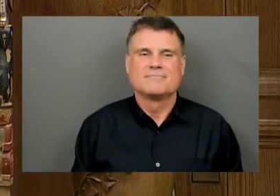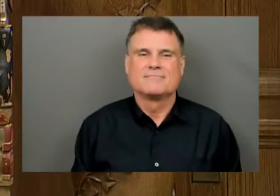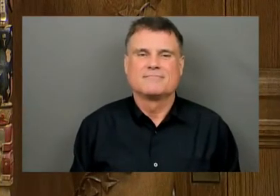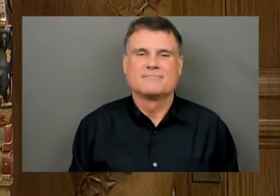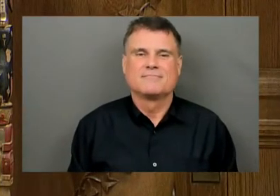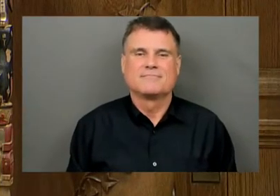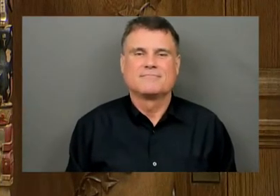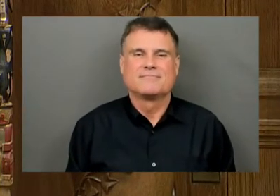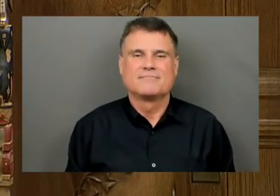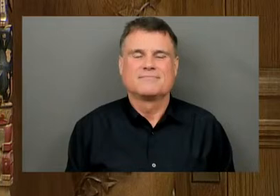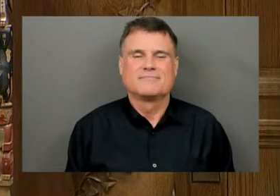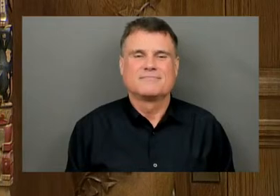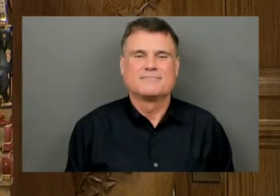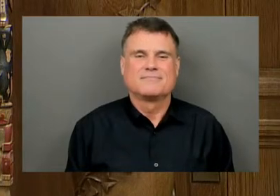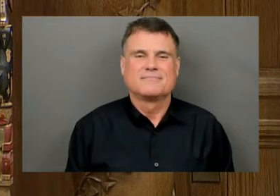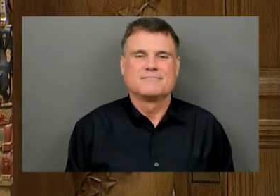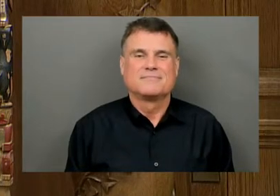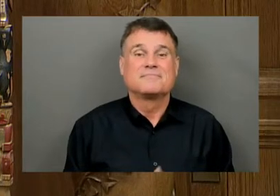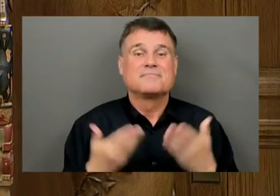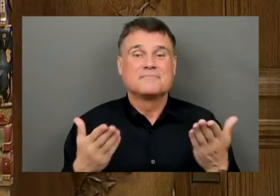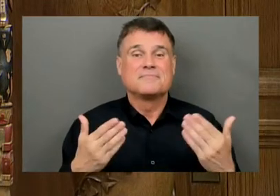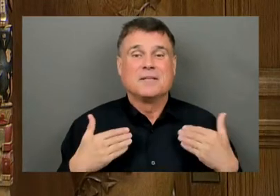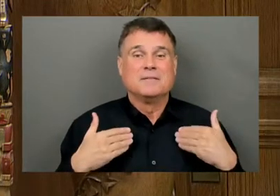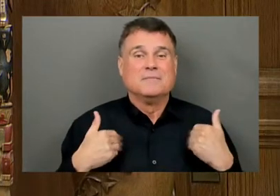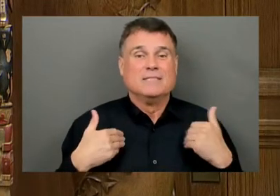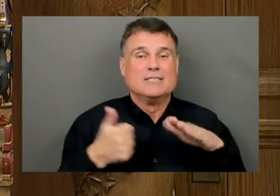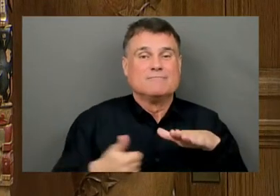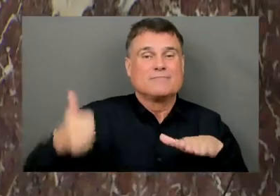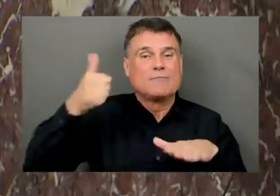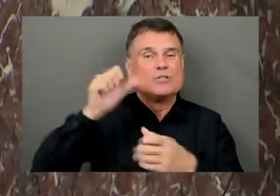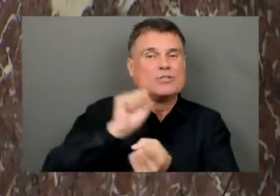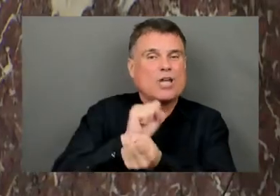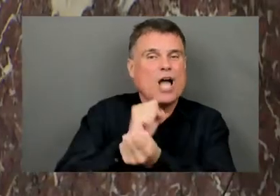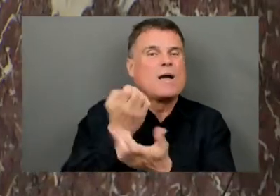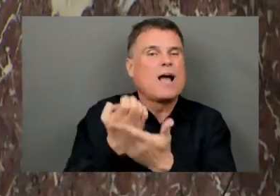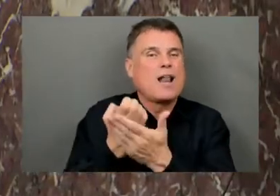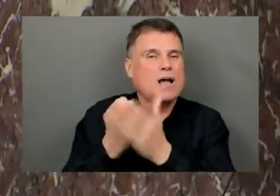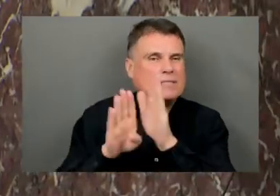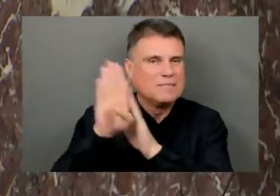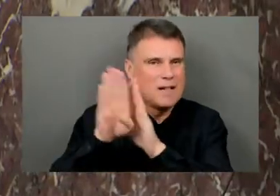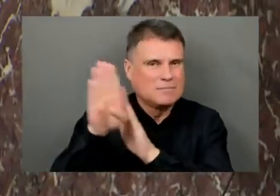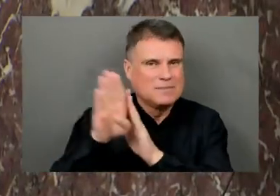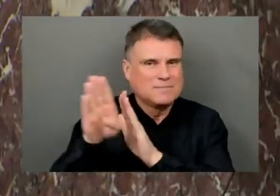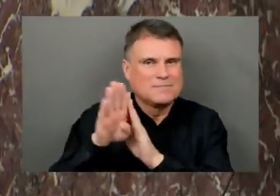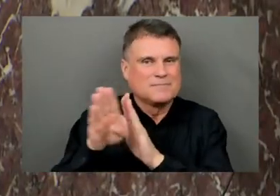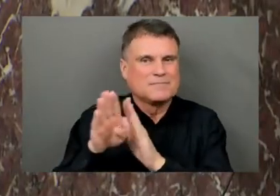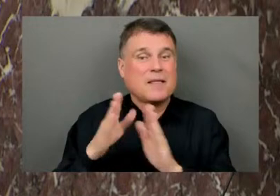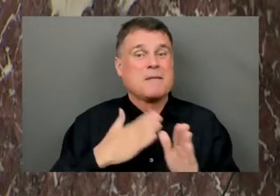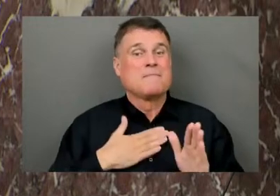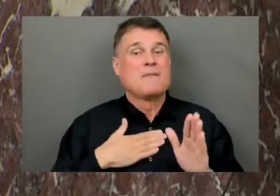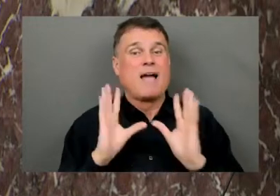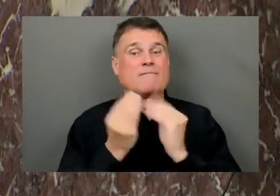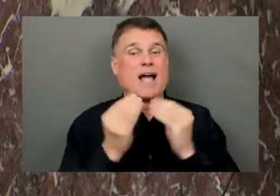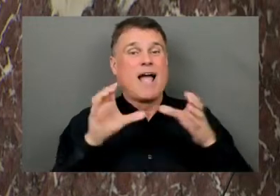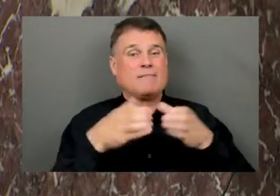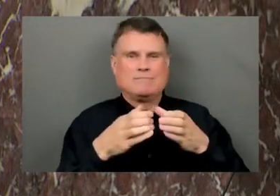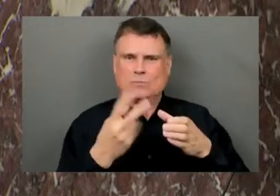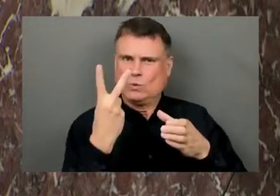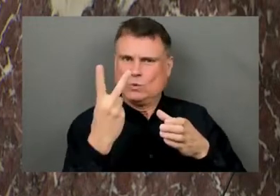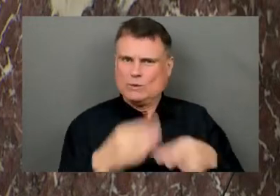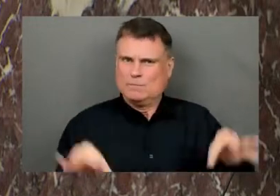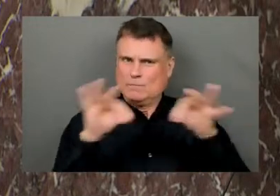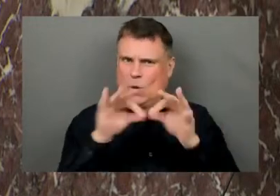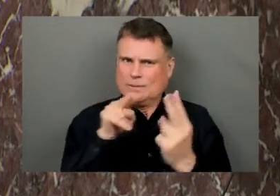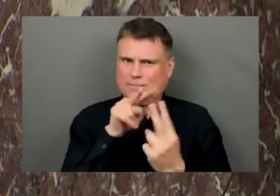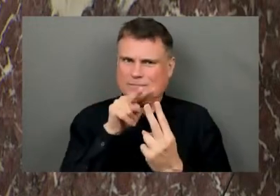Minister of Jobs and Economic Development. Thank you, Honourable Speaker. There's been two important birthdays in my family since we were last here. My daughter Esme and my daughter-in-law